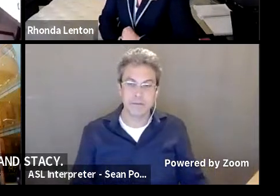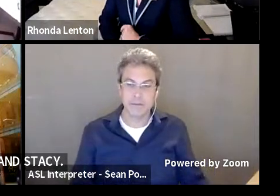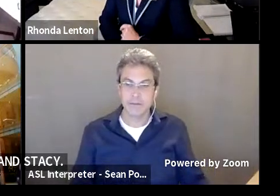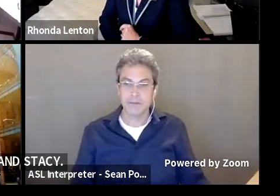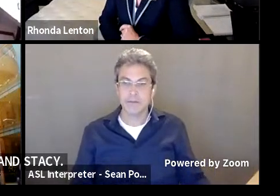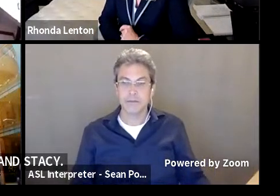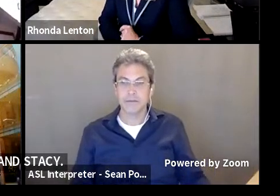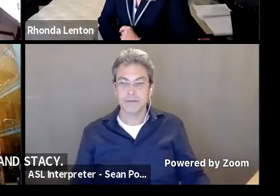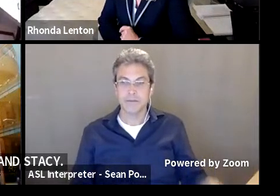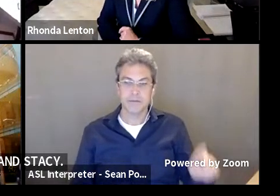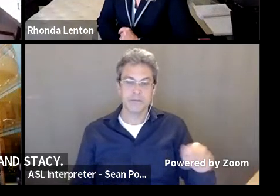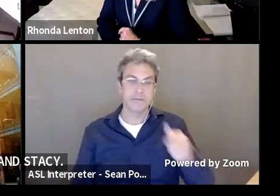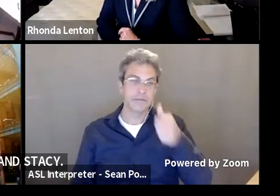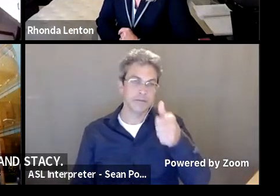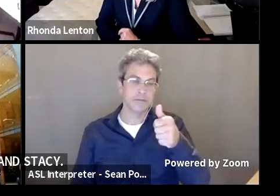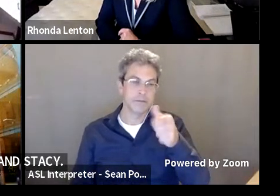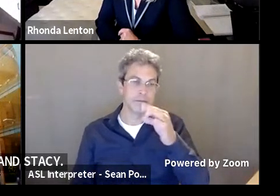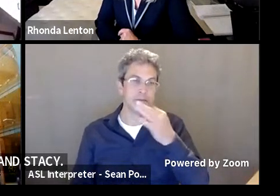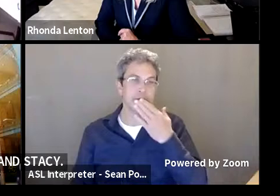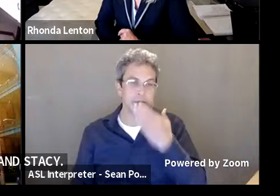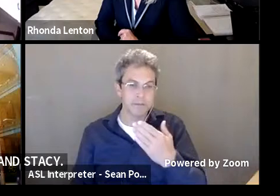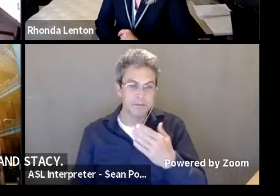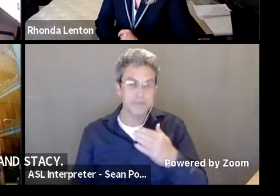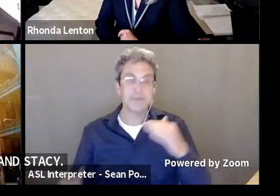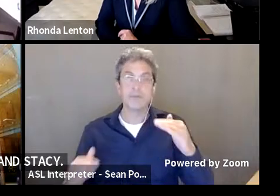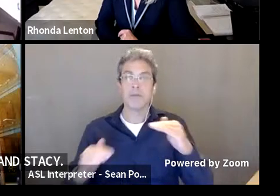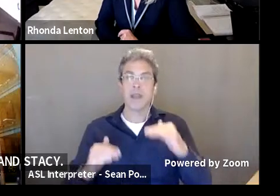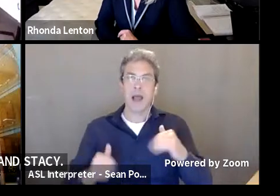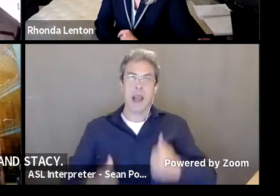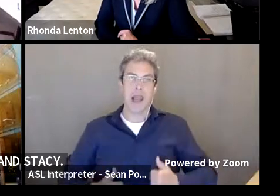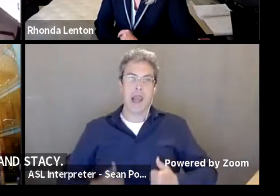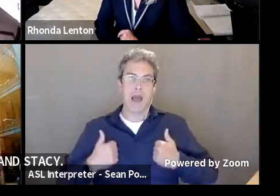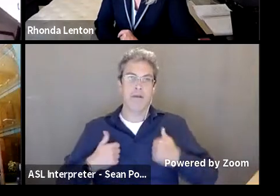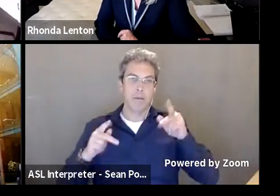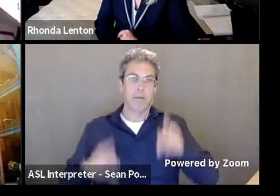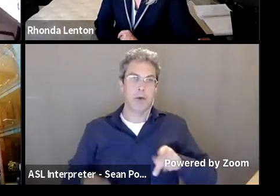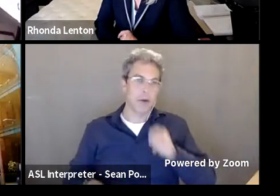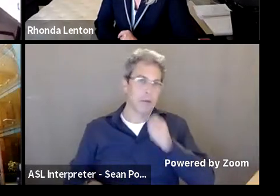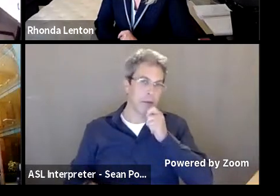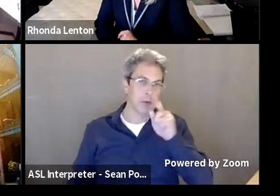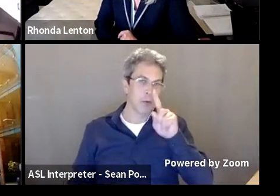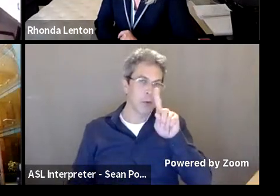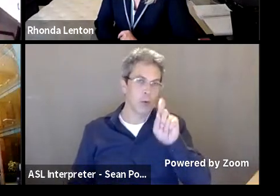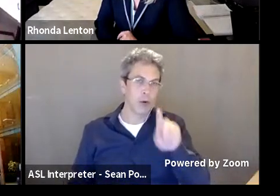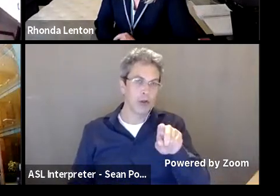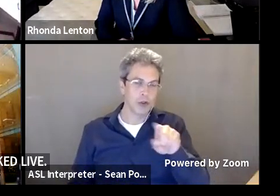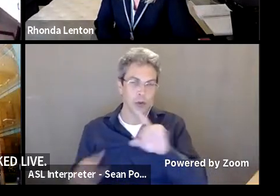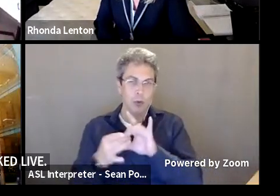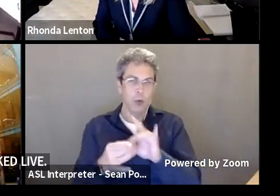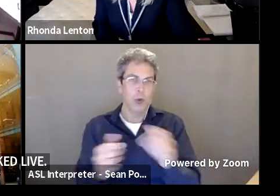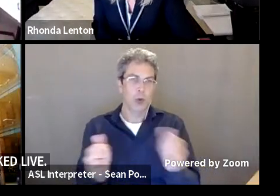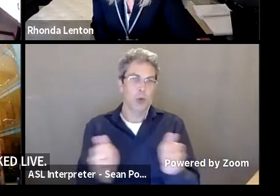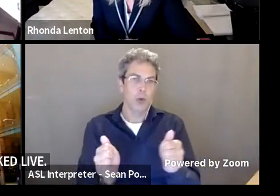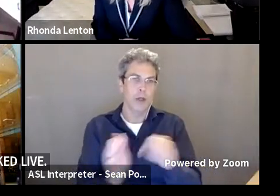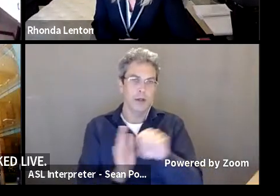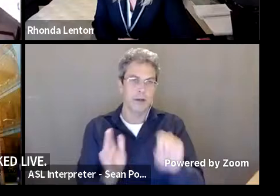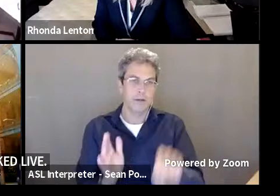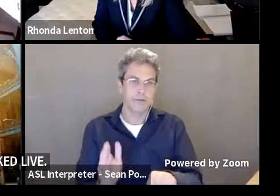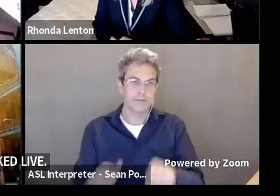Great. Our next question will be asked live about the winter term. Go ahead.